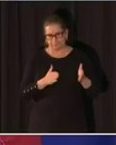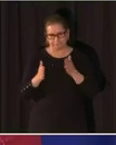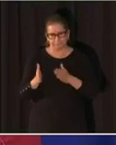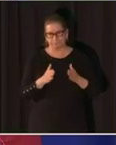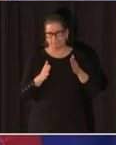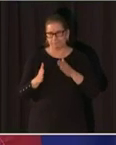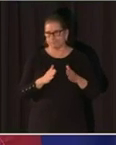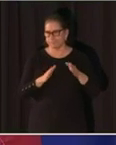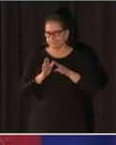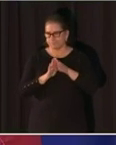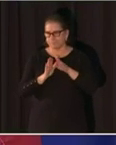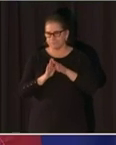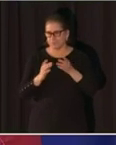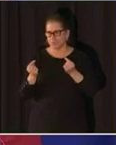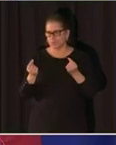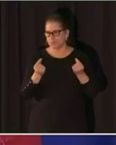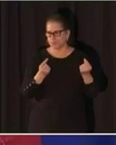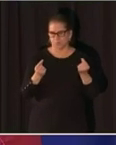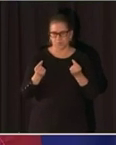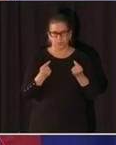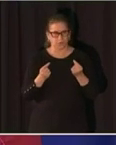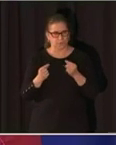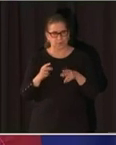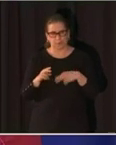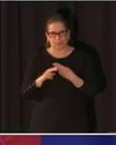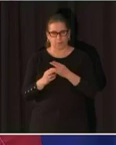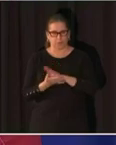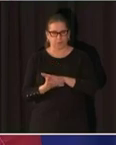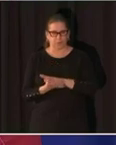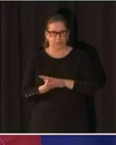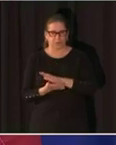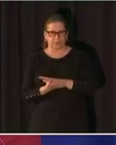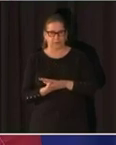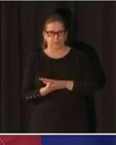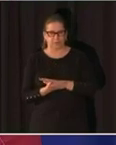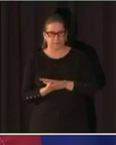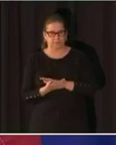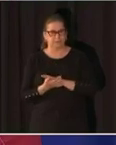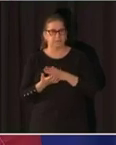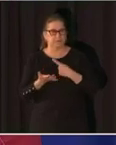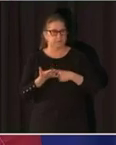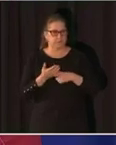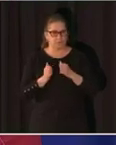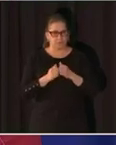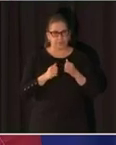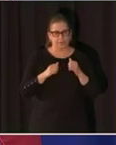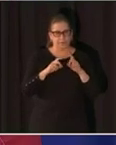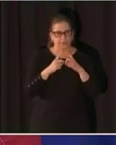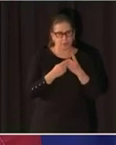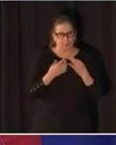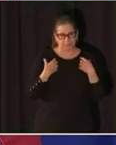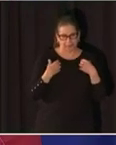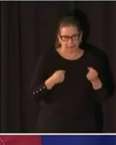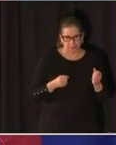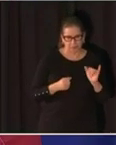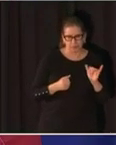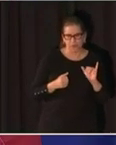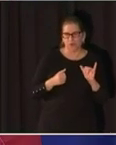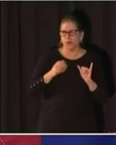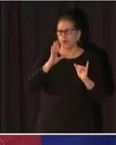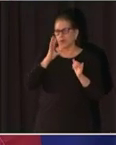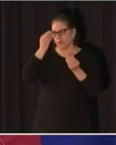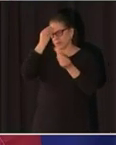will continue to consult with health, and we hope to have more to say about schools on